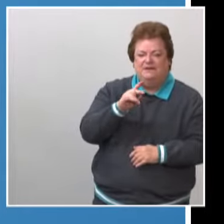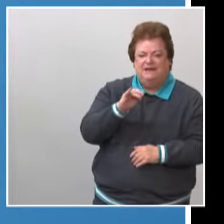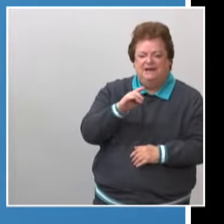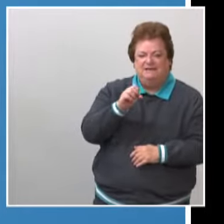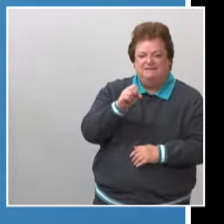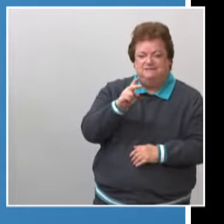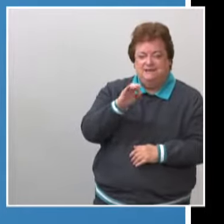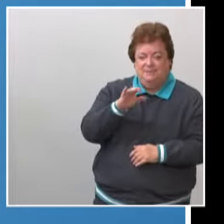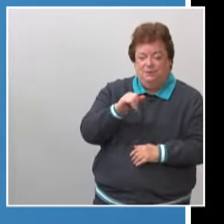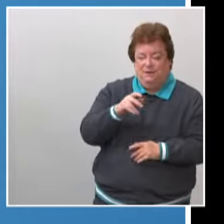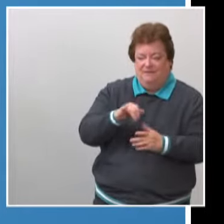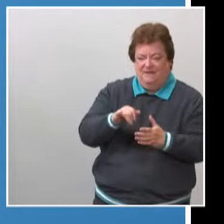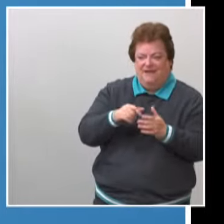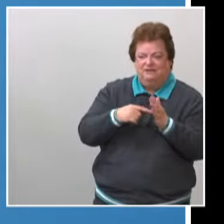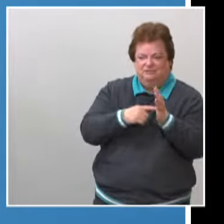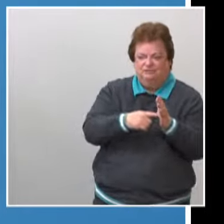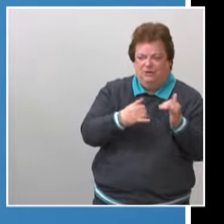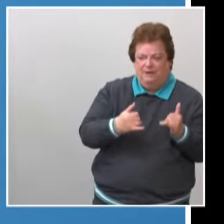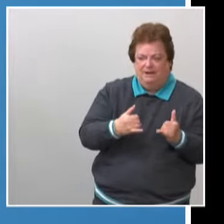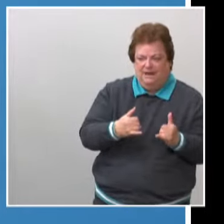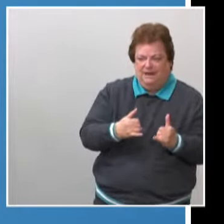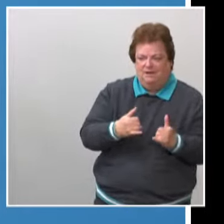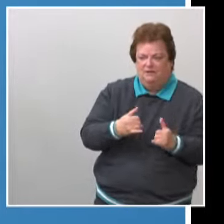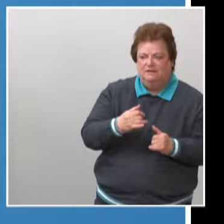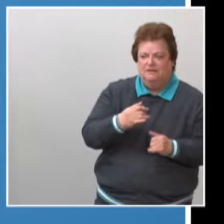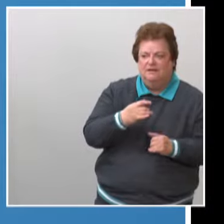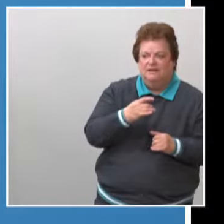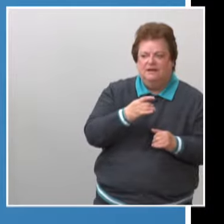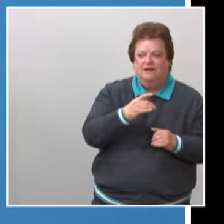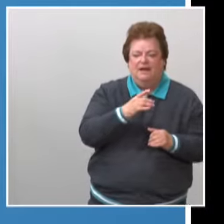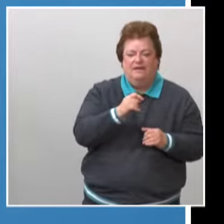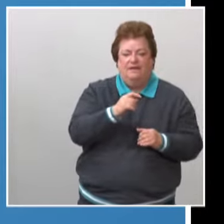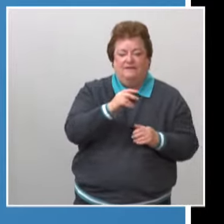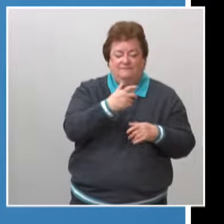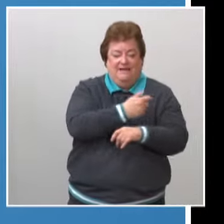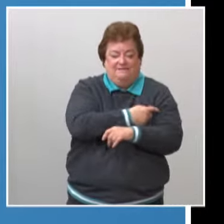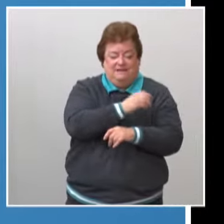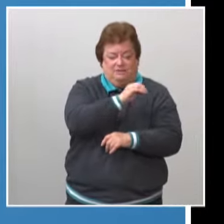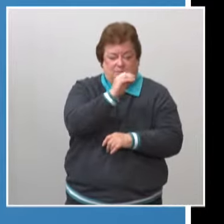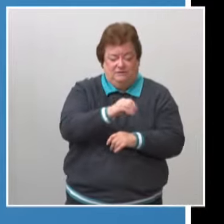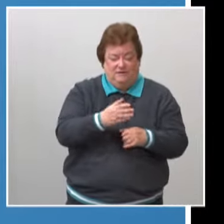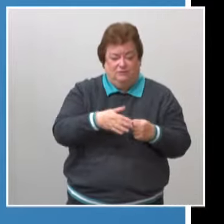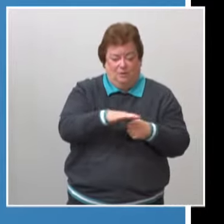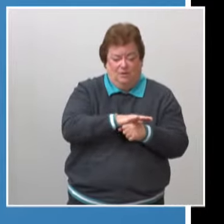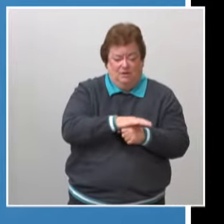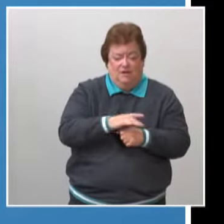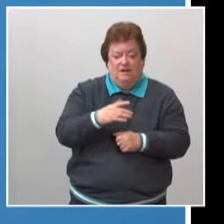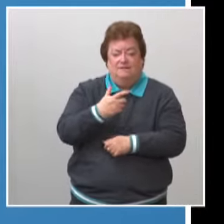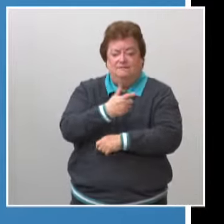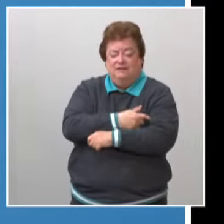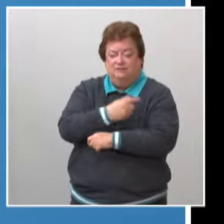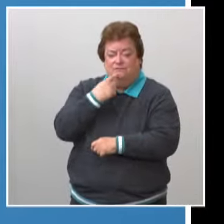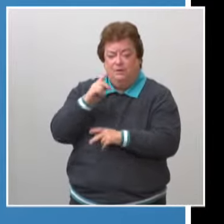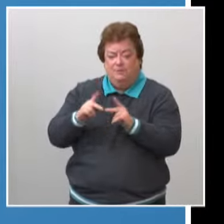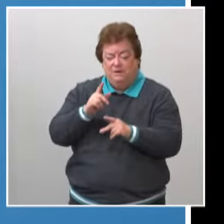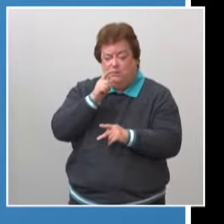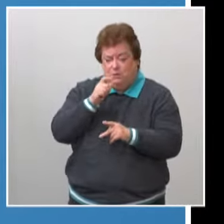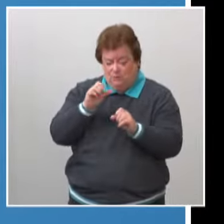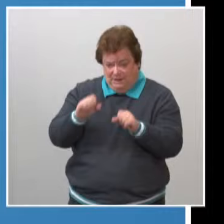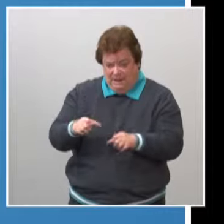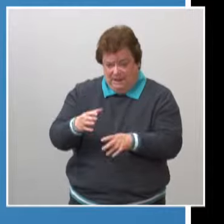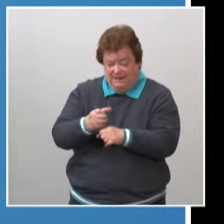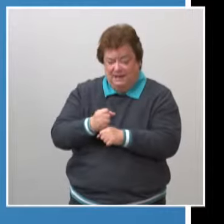now. At the top of the page are 4 important metrics: our vaccination percentage overall, our vaccination percentage for the people who are